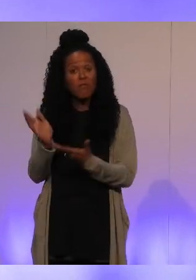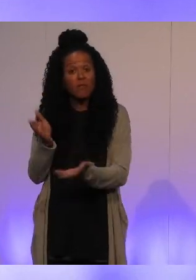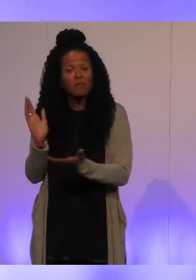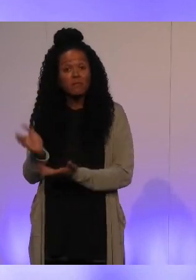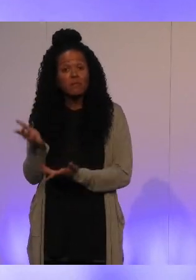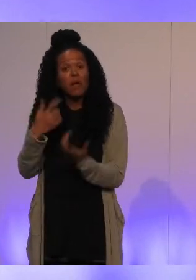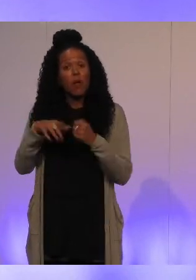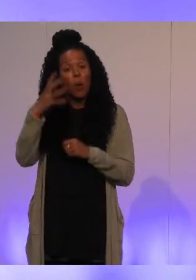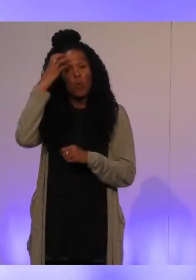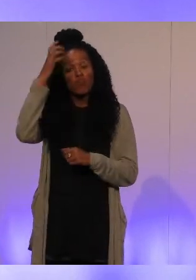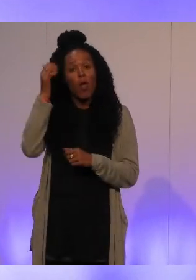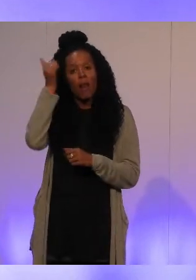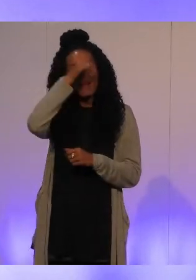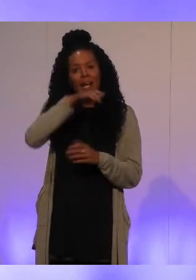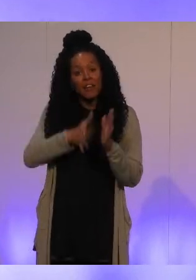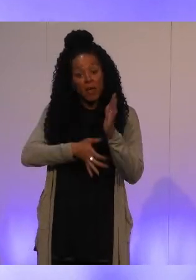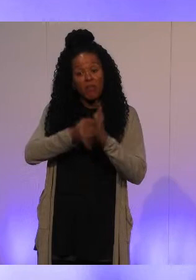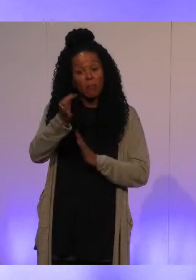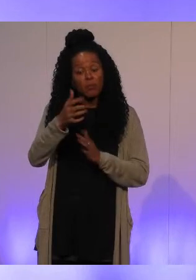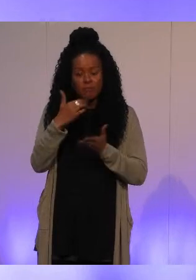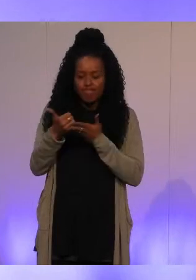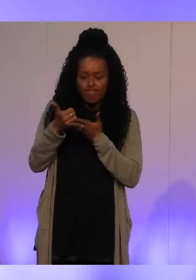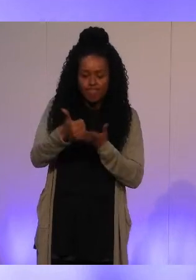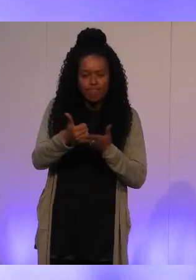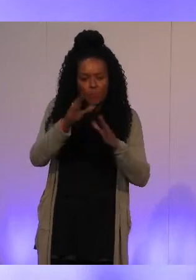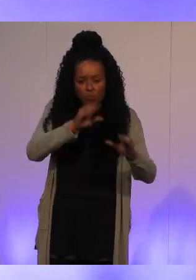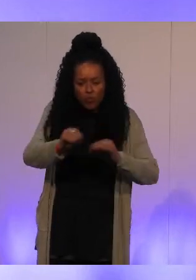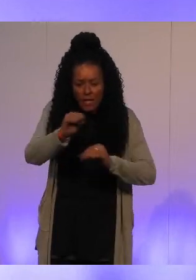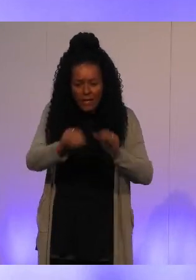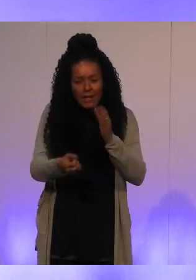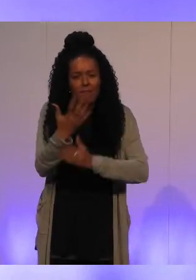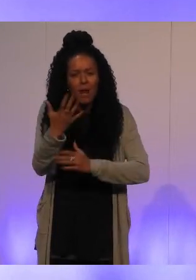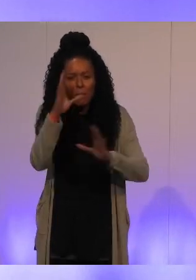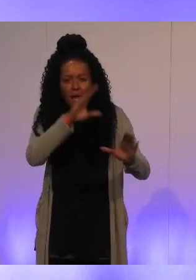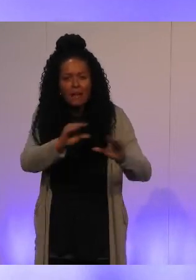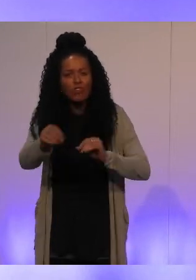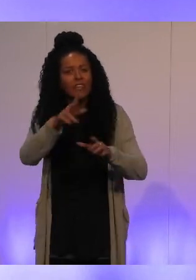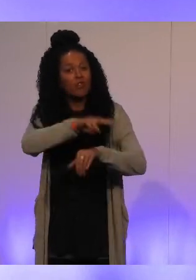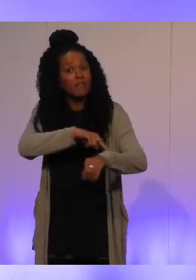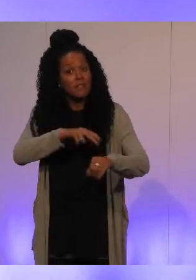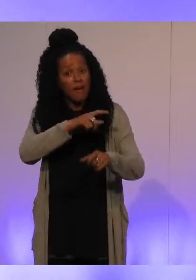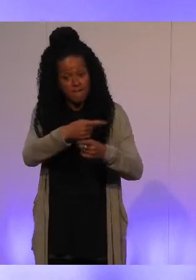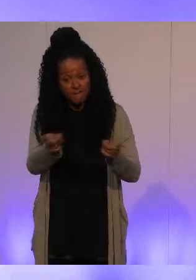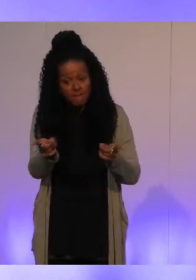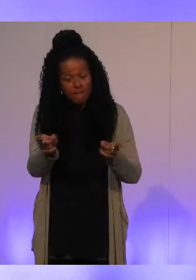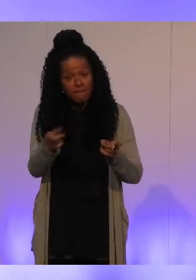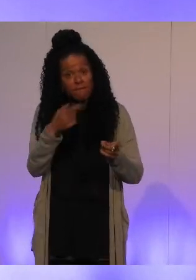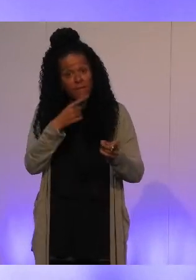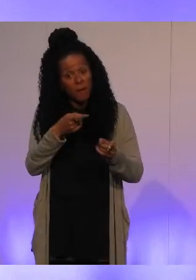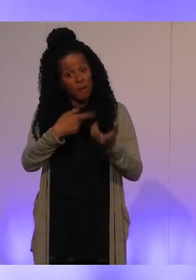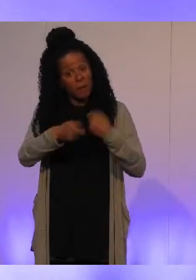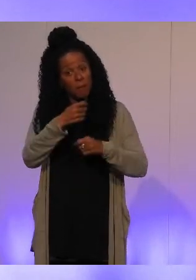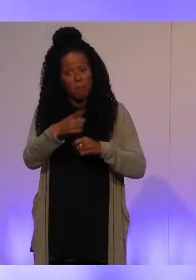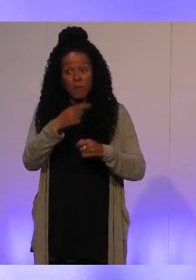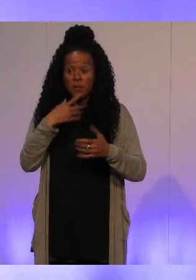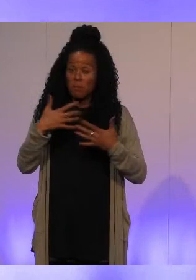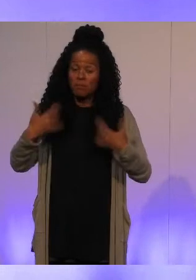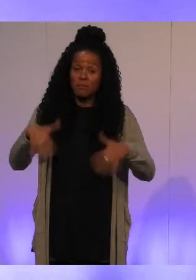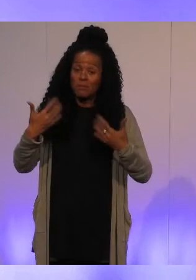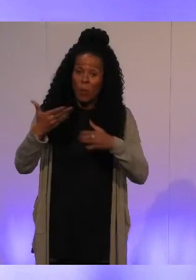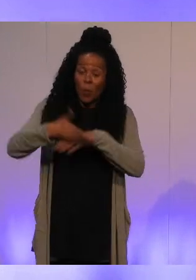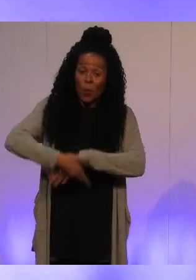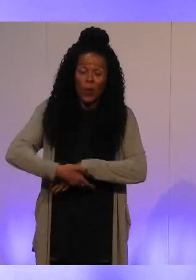Royal Academy of Improvement supports the training, development and education of our staff, and this has resulted in some tremendous